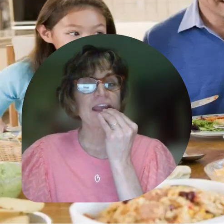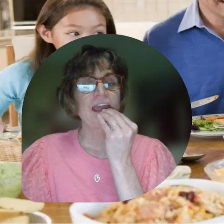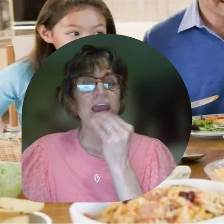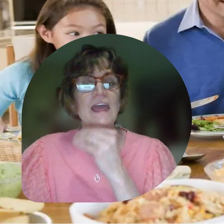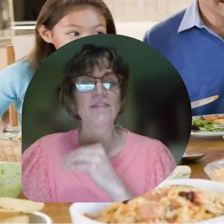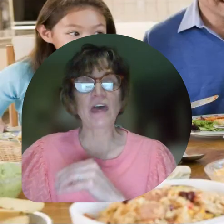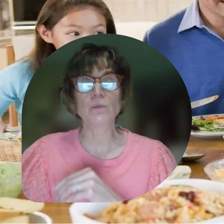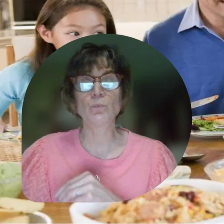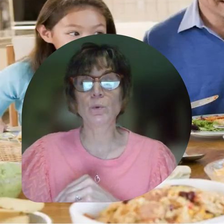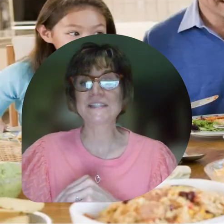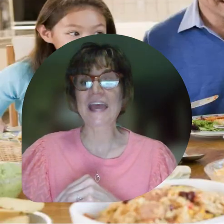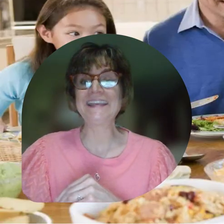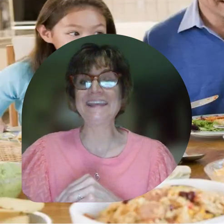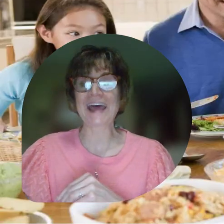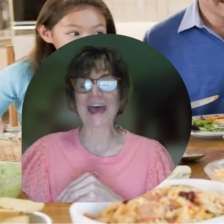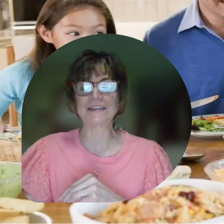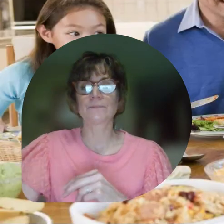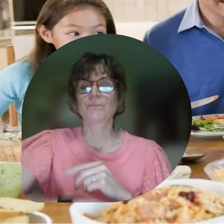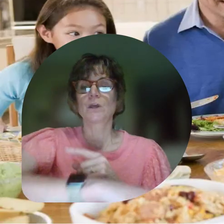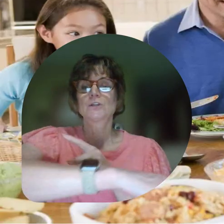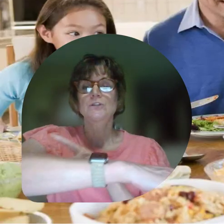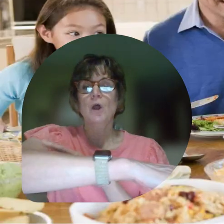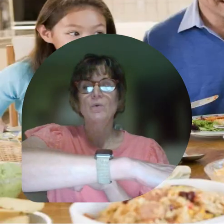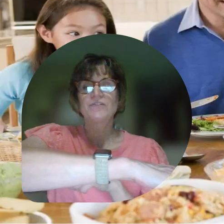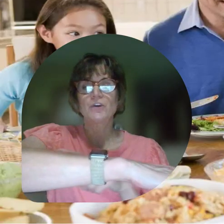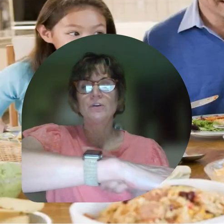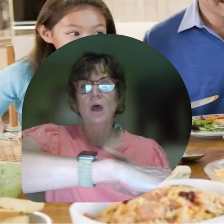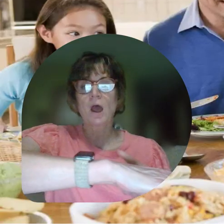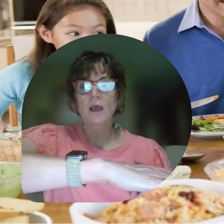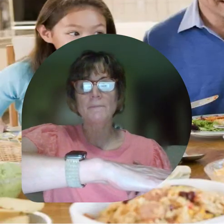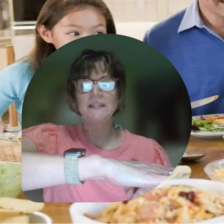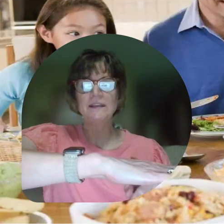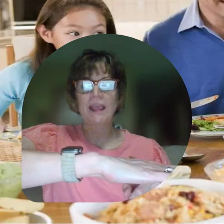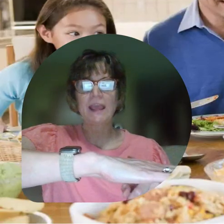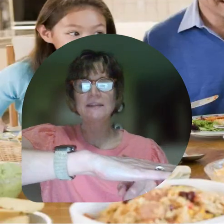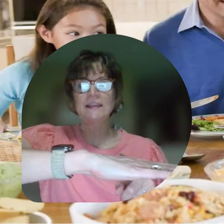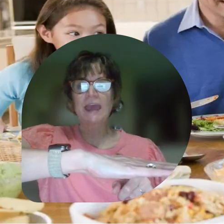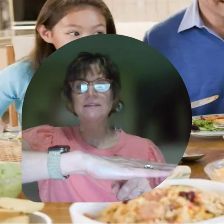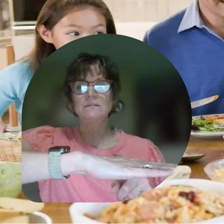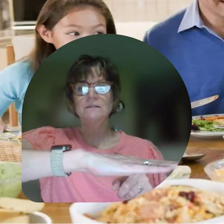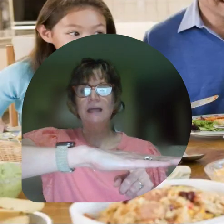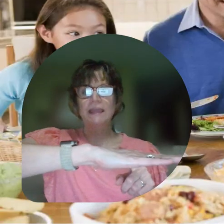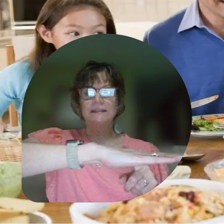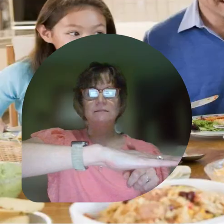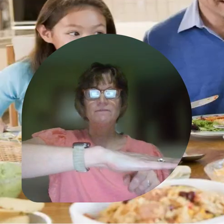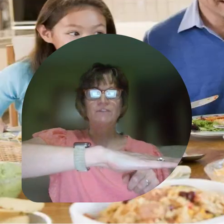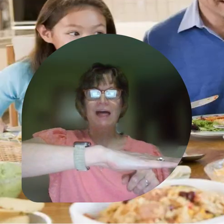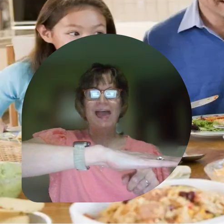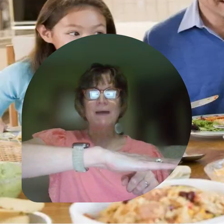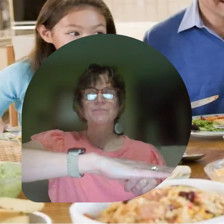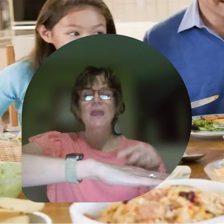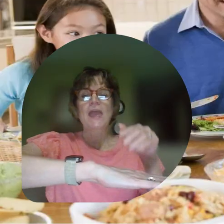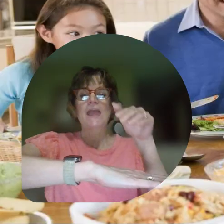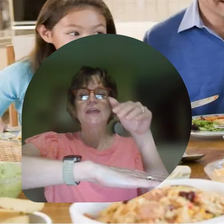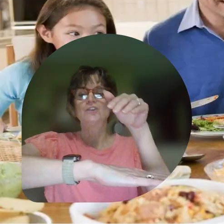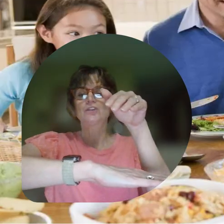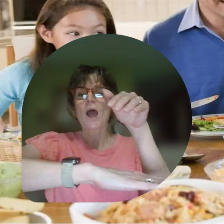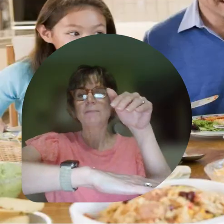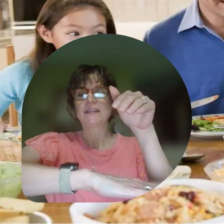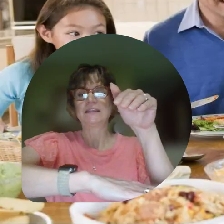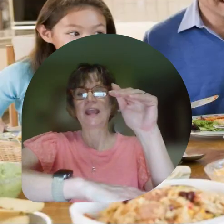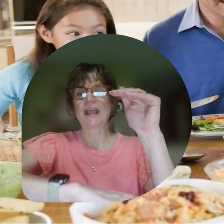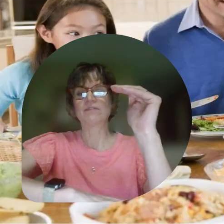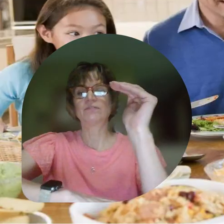eat, and then we would say night. So with your non-dominant hand, again, laying flat, and